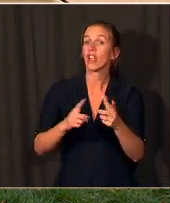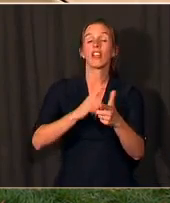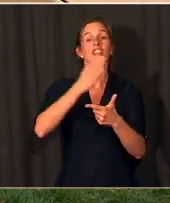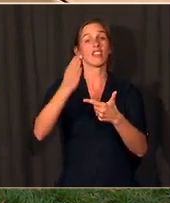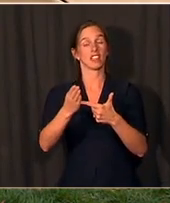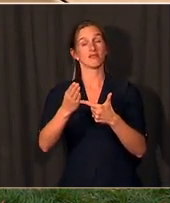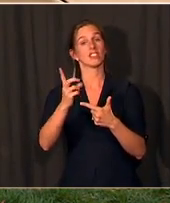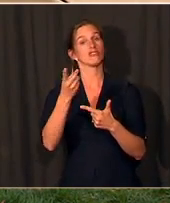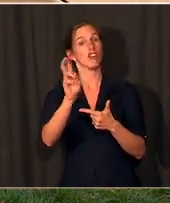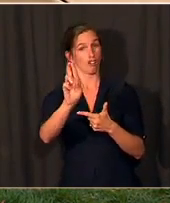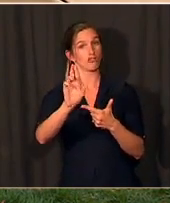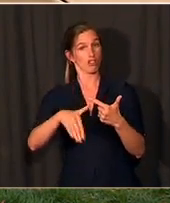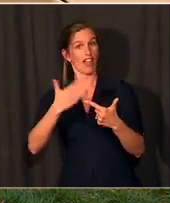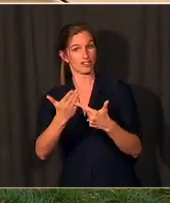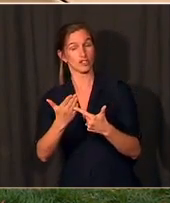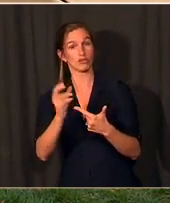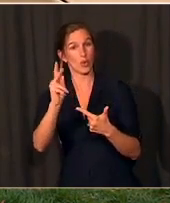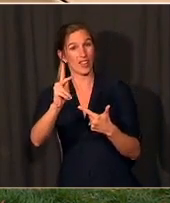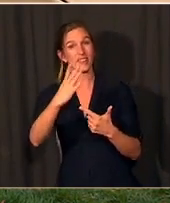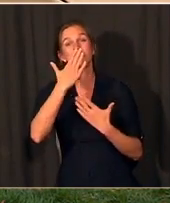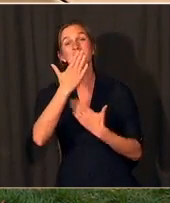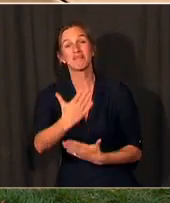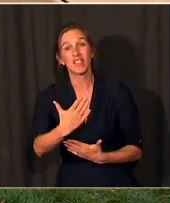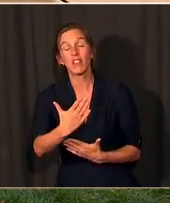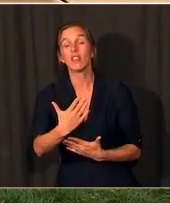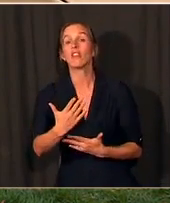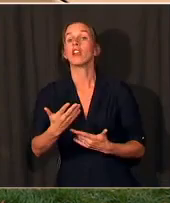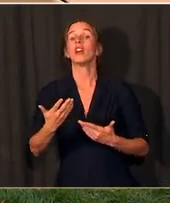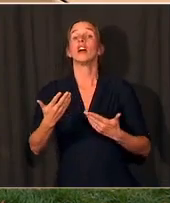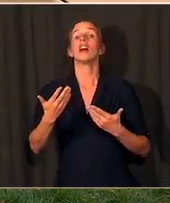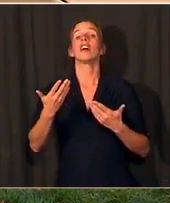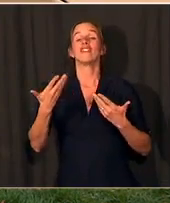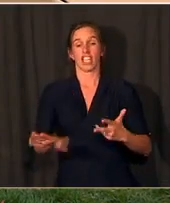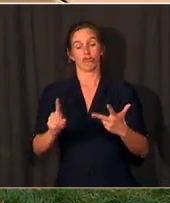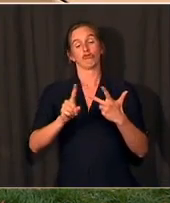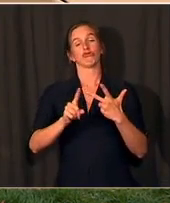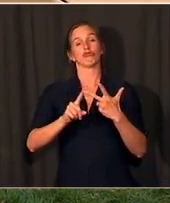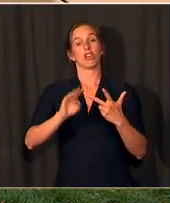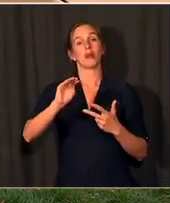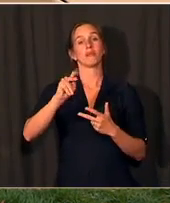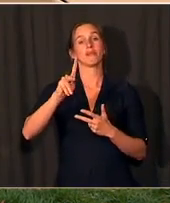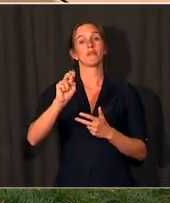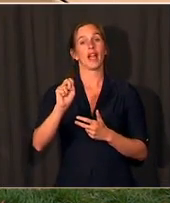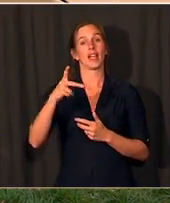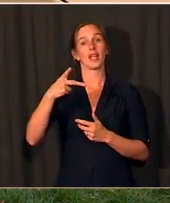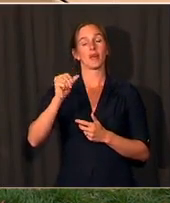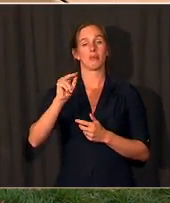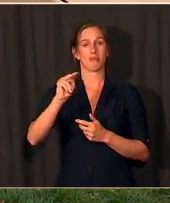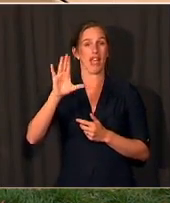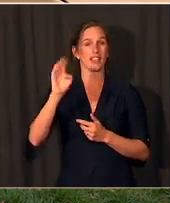you'll go right after that. Thank you very much, and then we're going to finish it off with Mike Pence. Okay? Thank you, please.